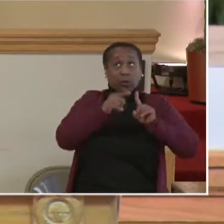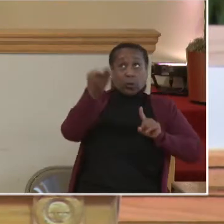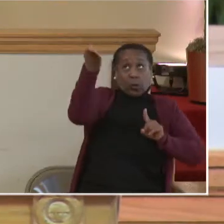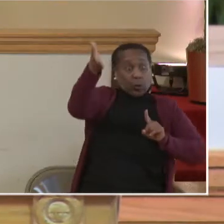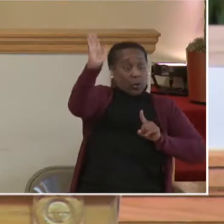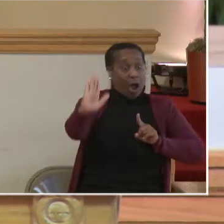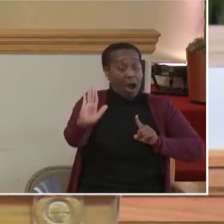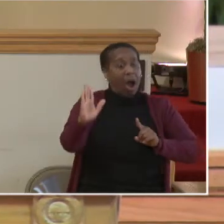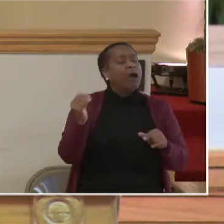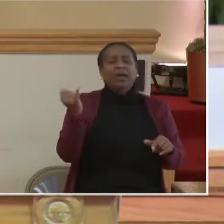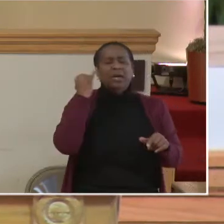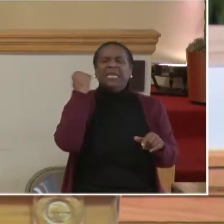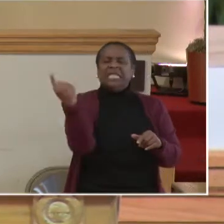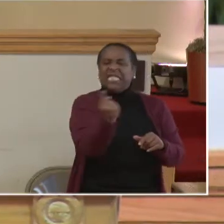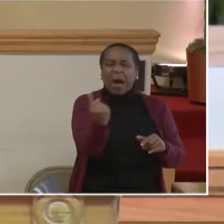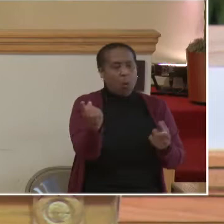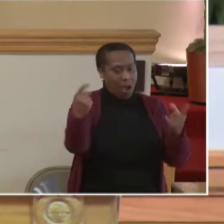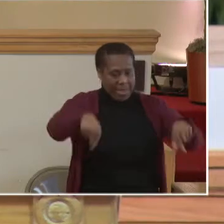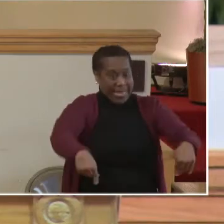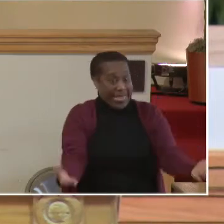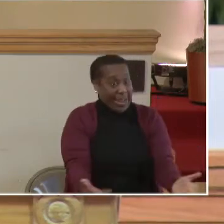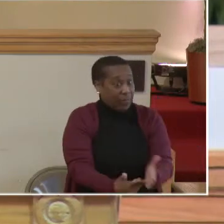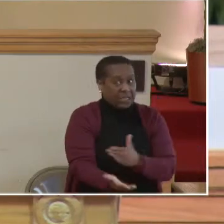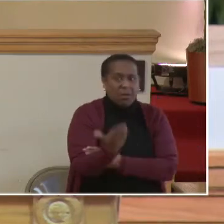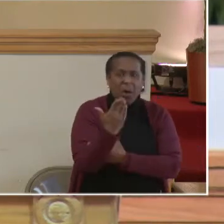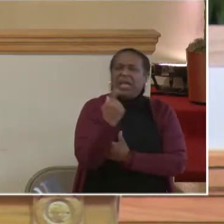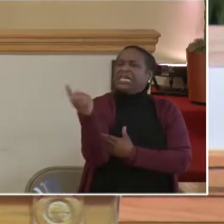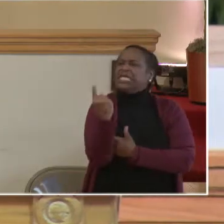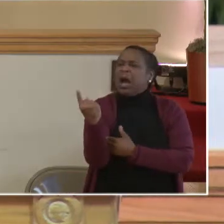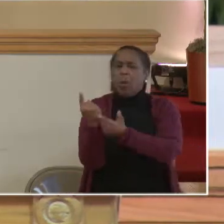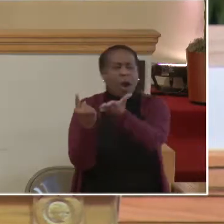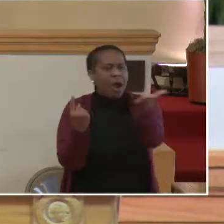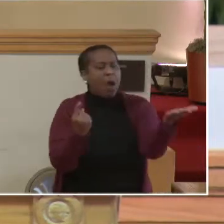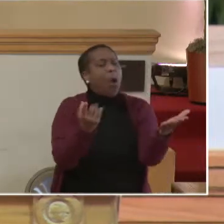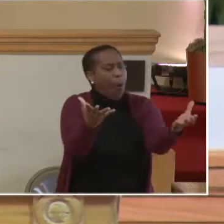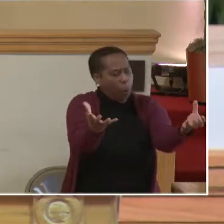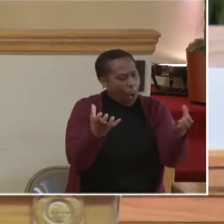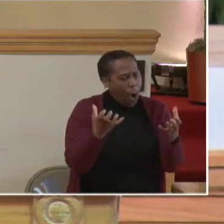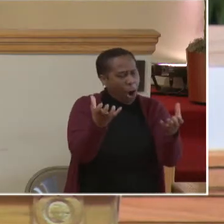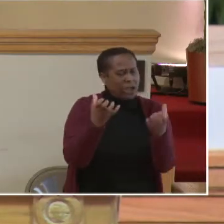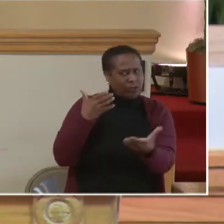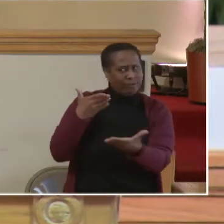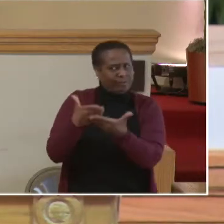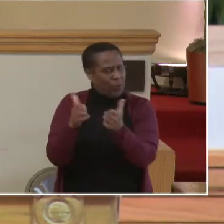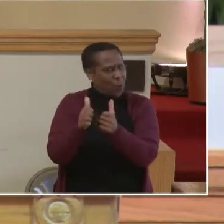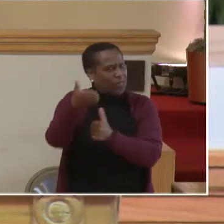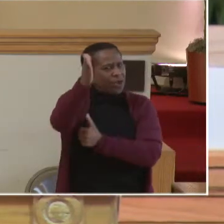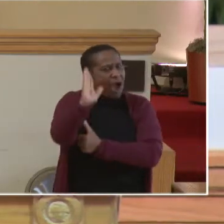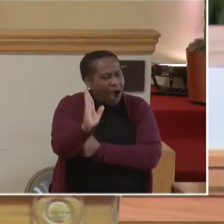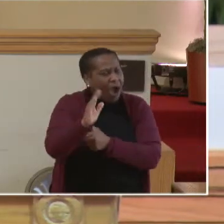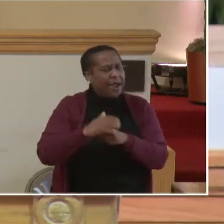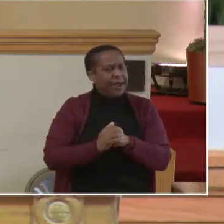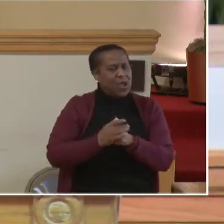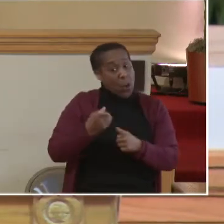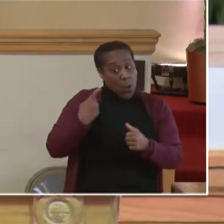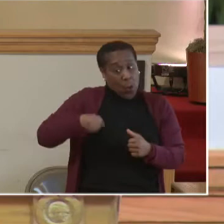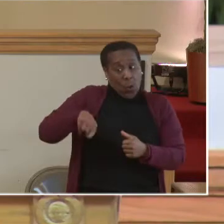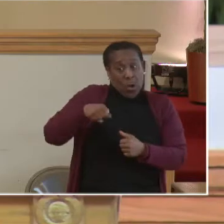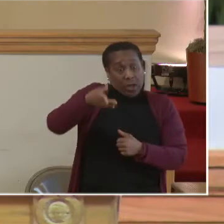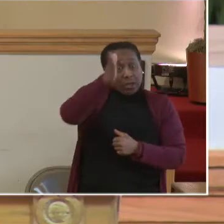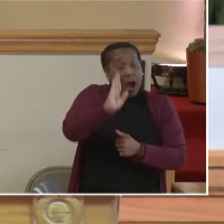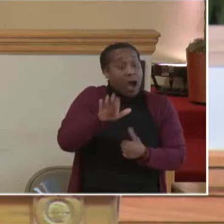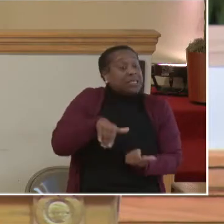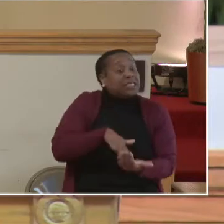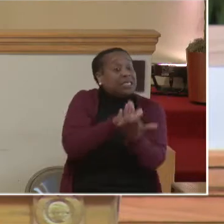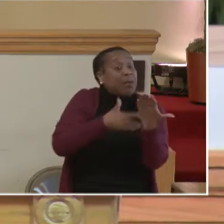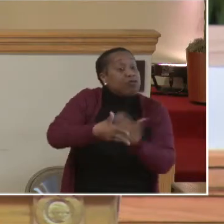God, someone came here this morning, oh God, on the verge of wanting to give up, oh God. But may we be comforted by your